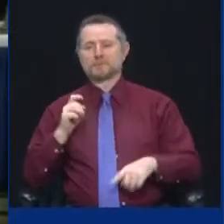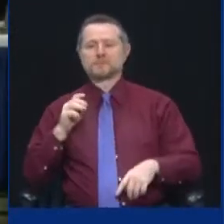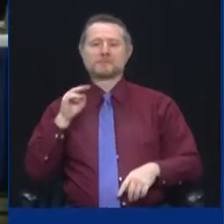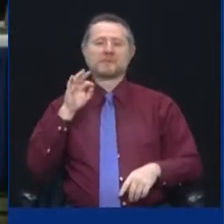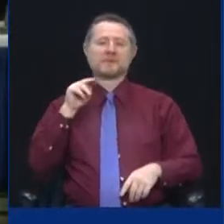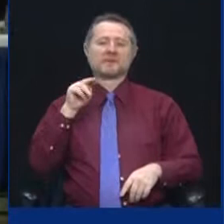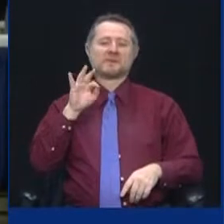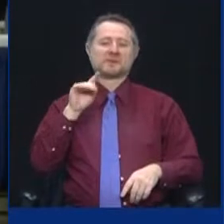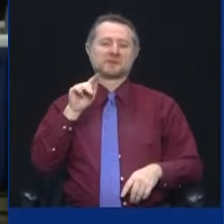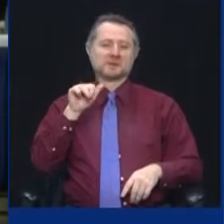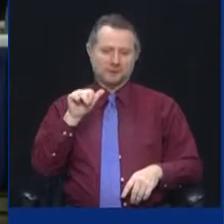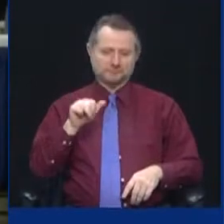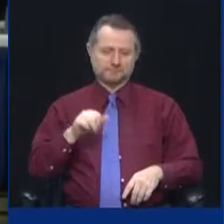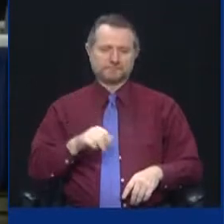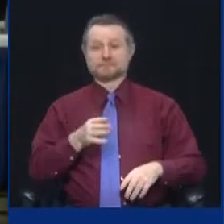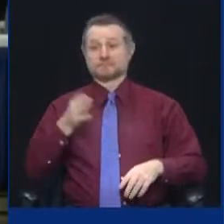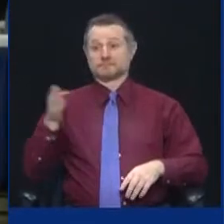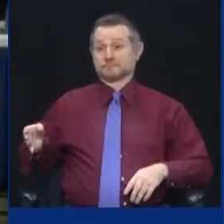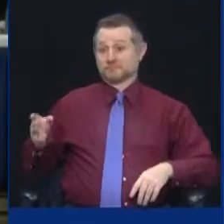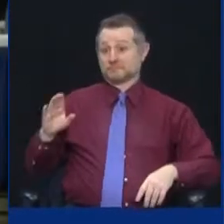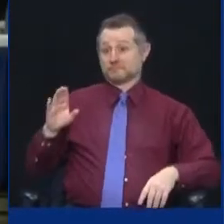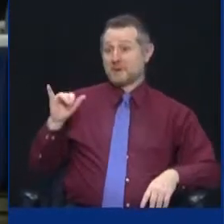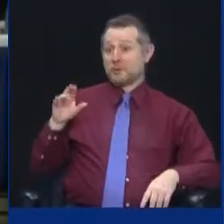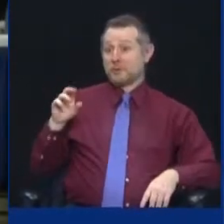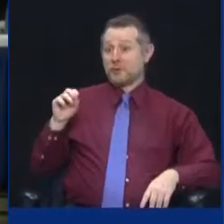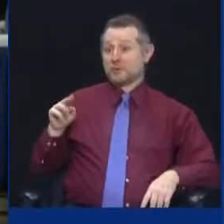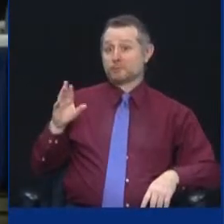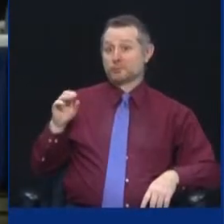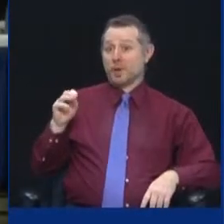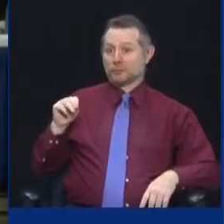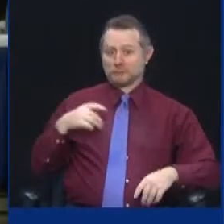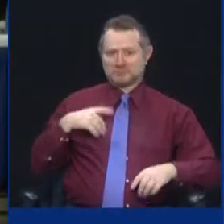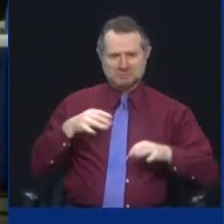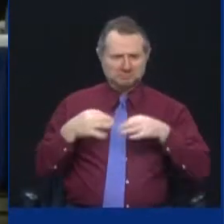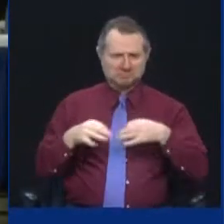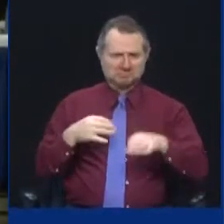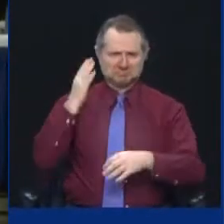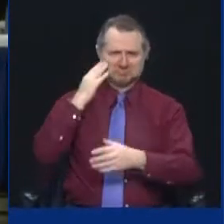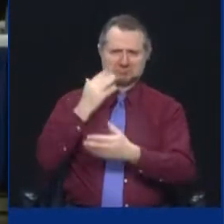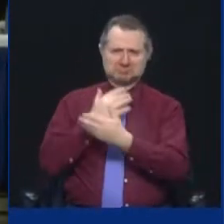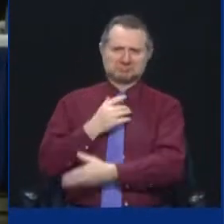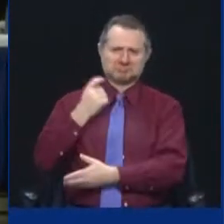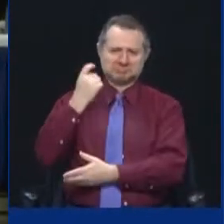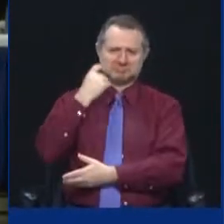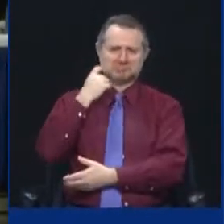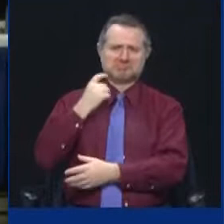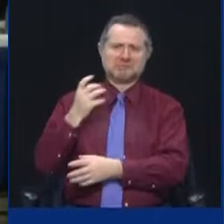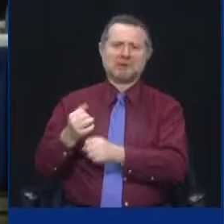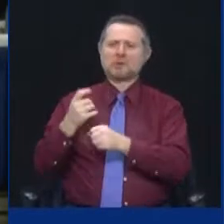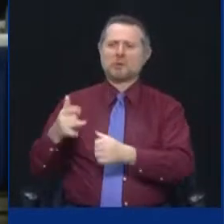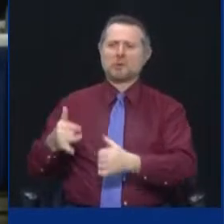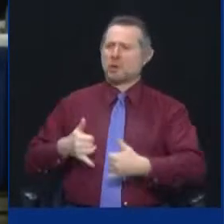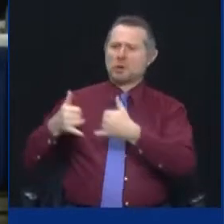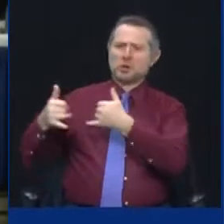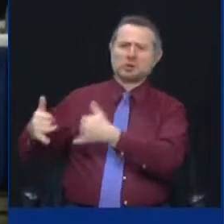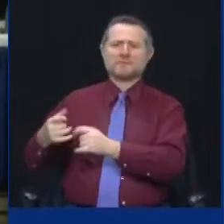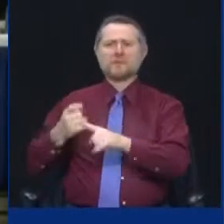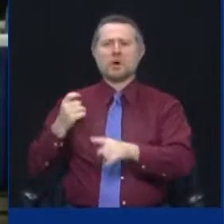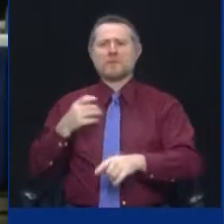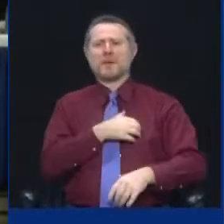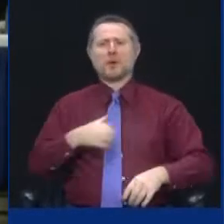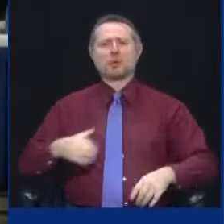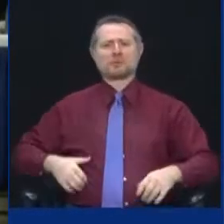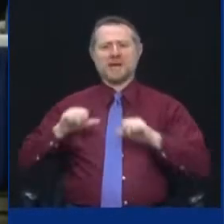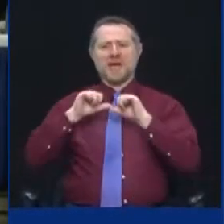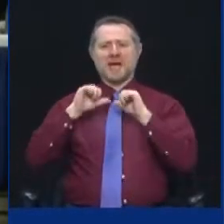no introduction, Byron Brown, won a big award yesterday, I believe, from a Mayor's Association